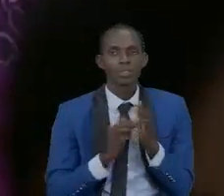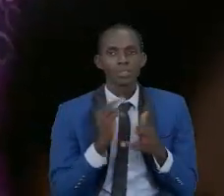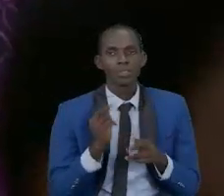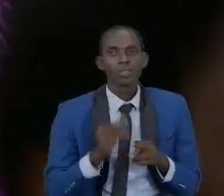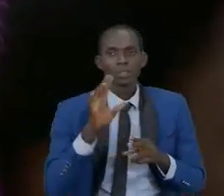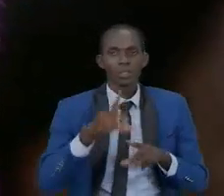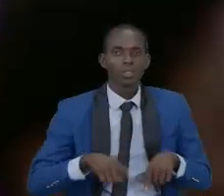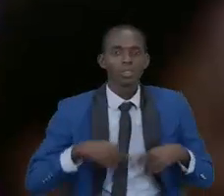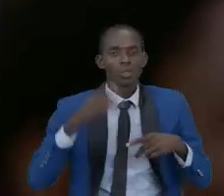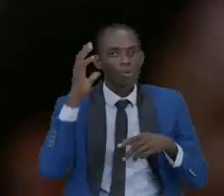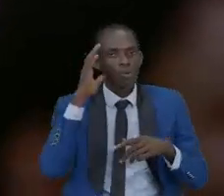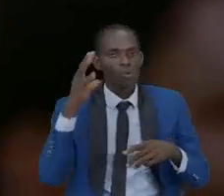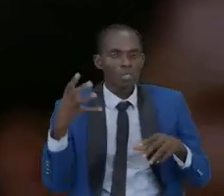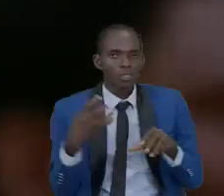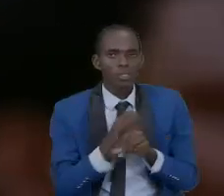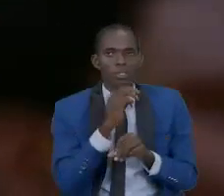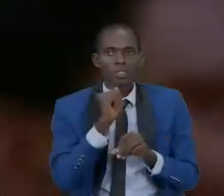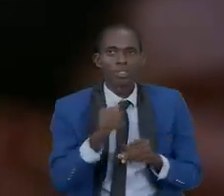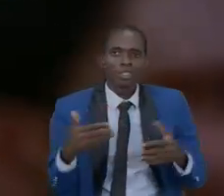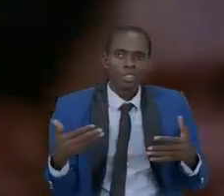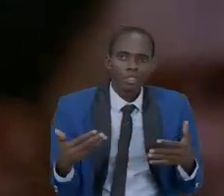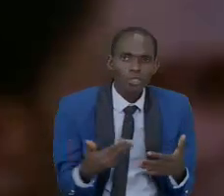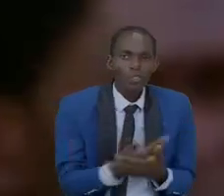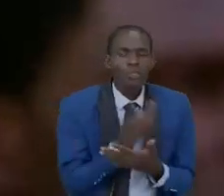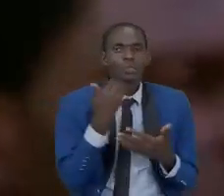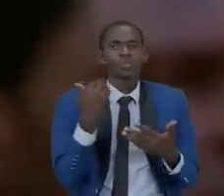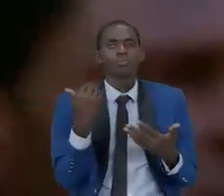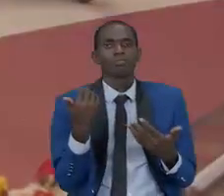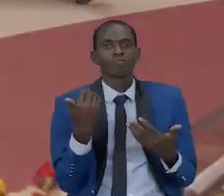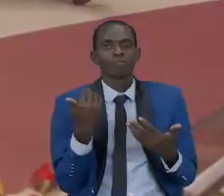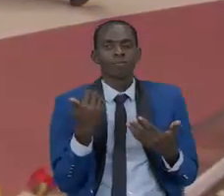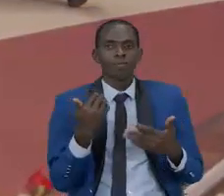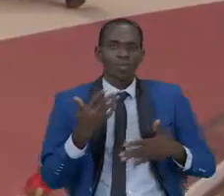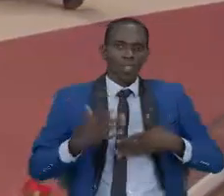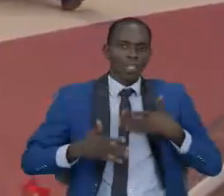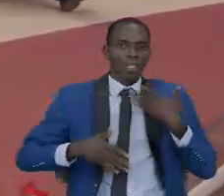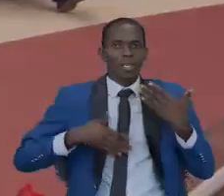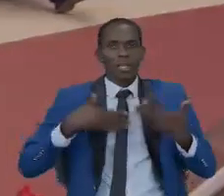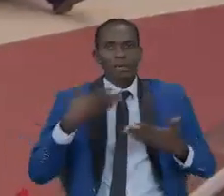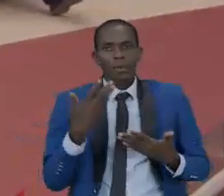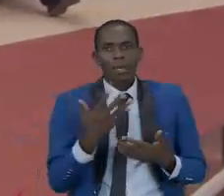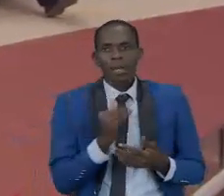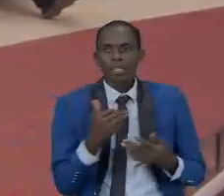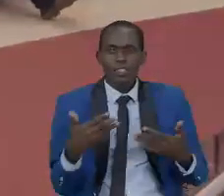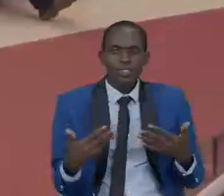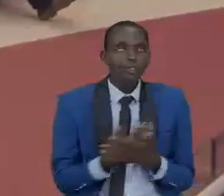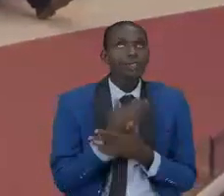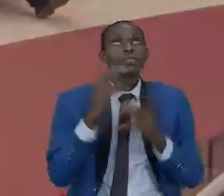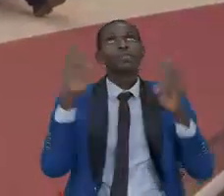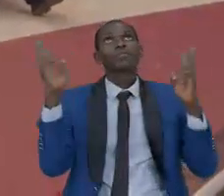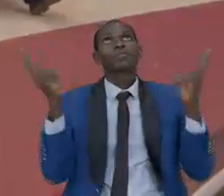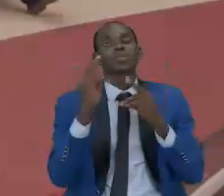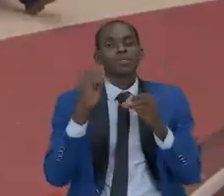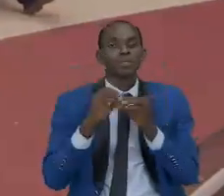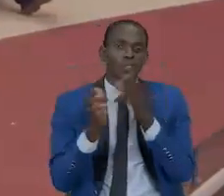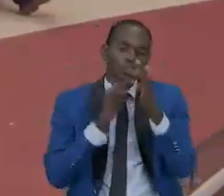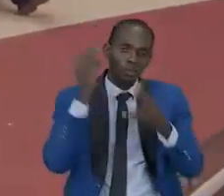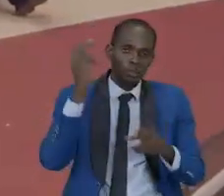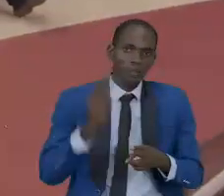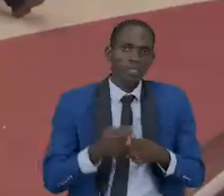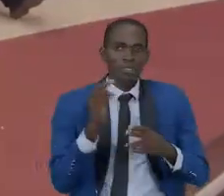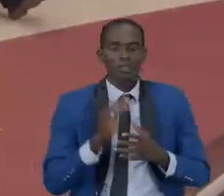will take on a new approaching new excitement a new victory in Jesus